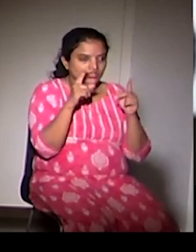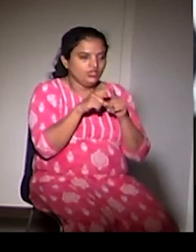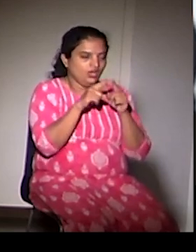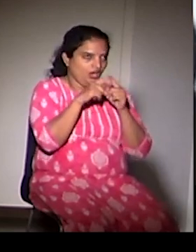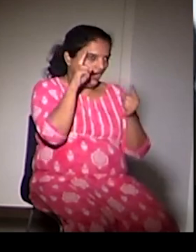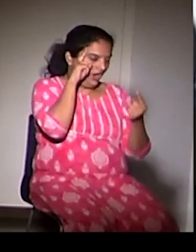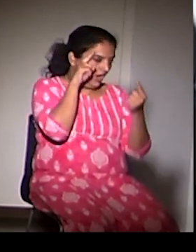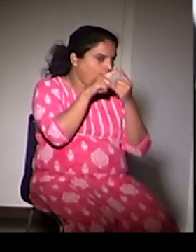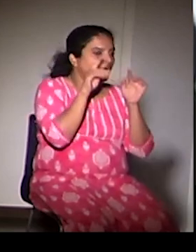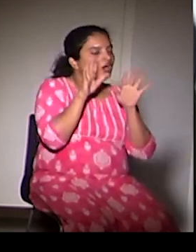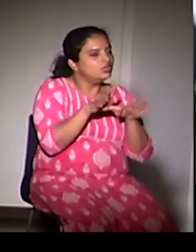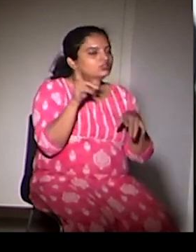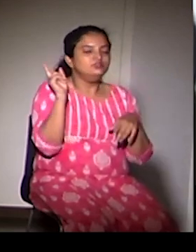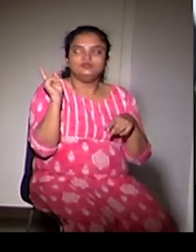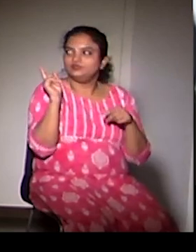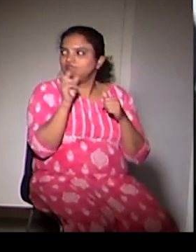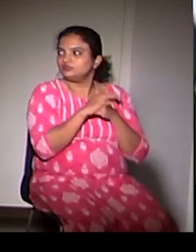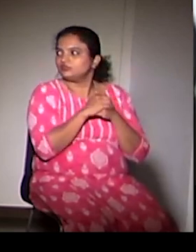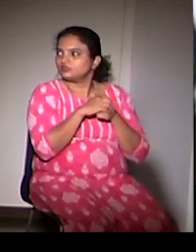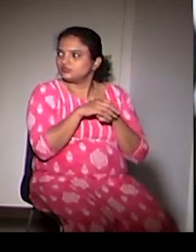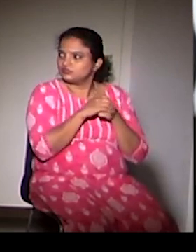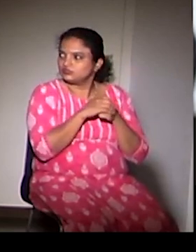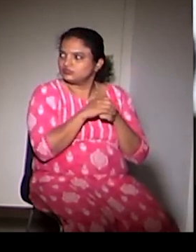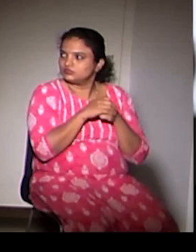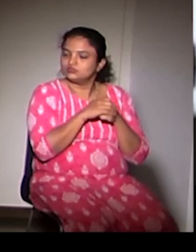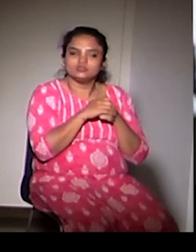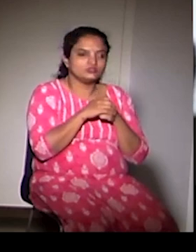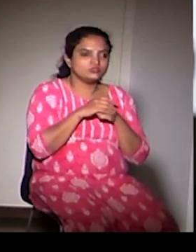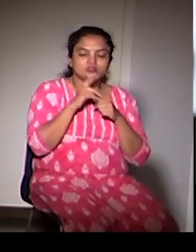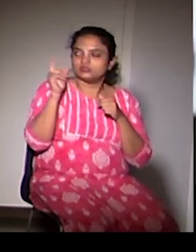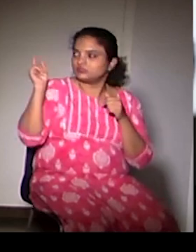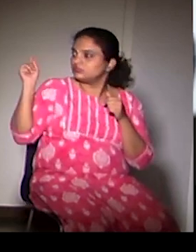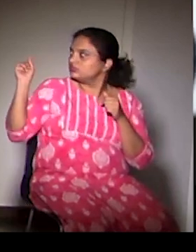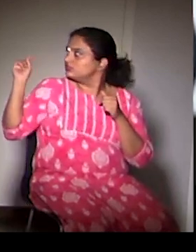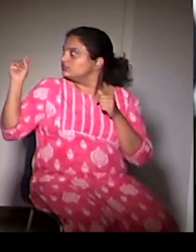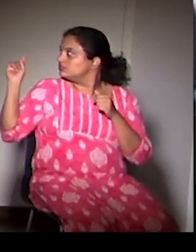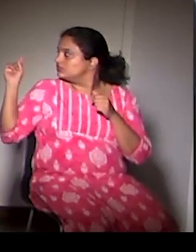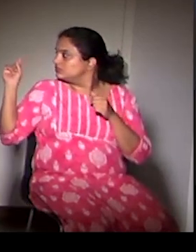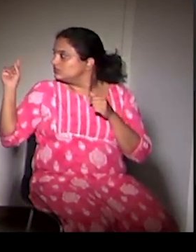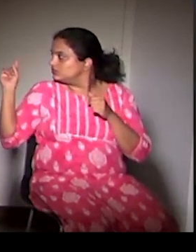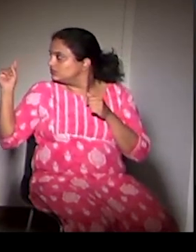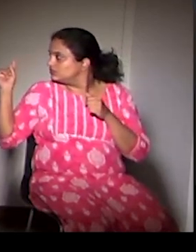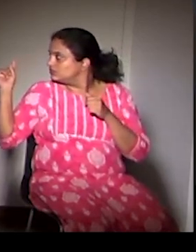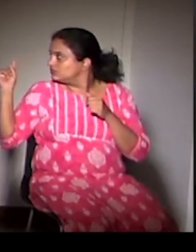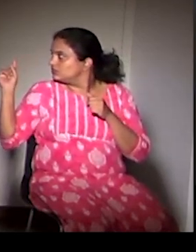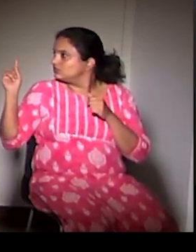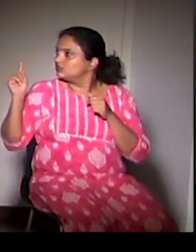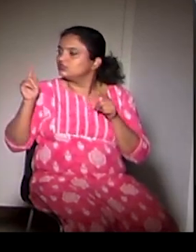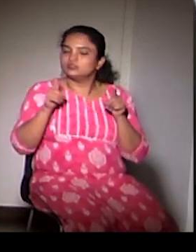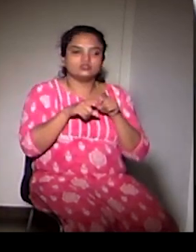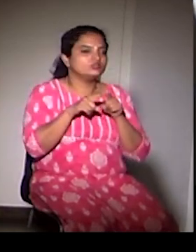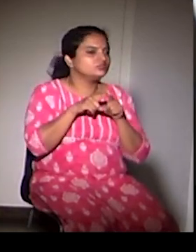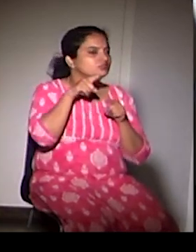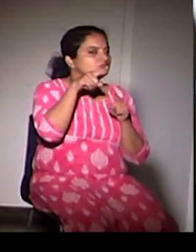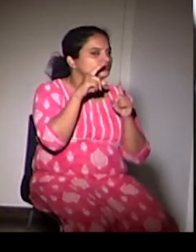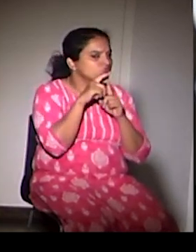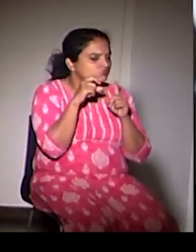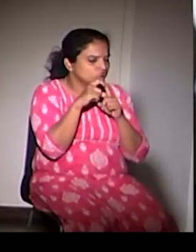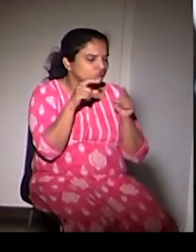do that. So you do, during this Akbar period, you do get